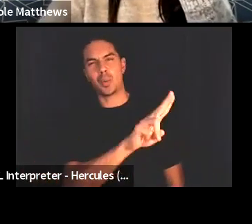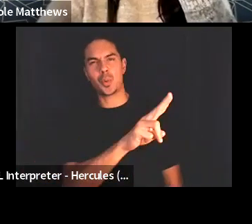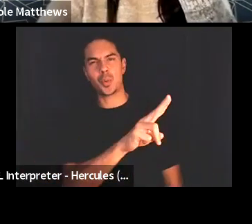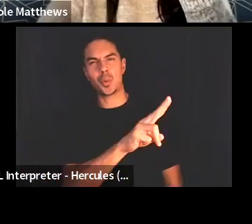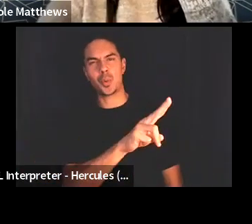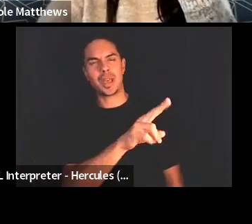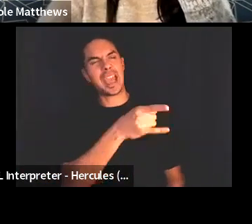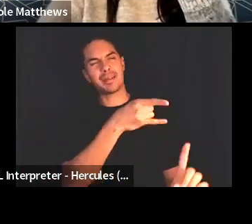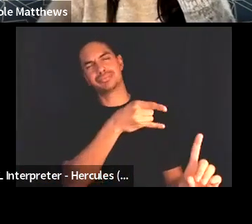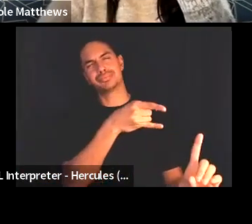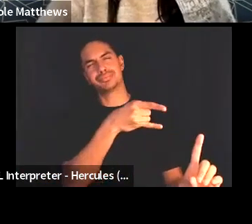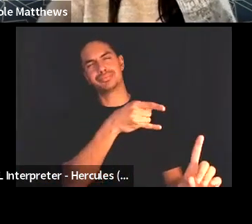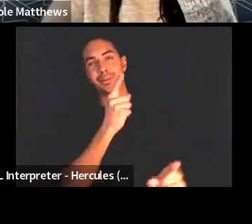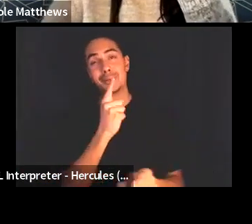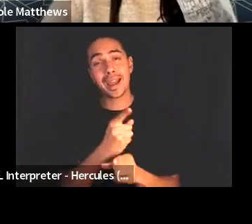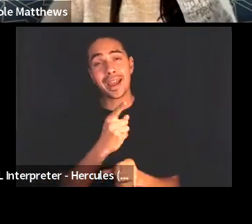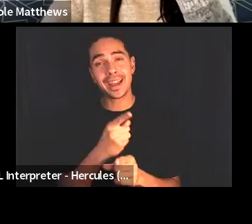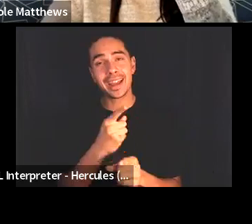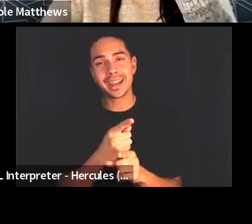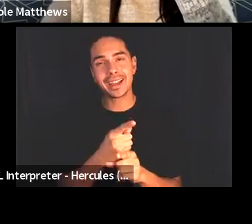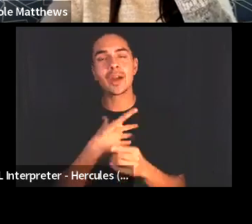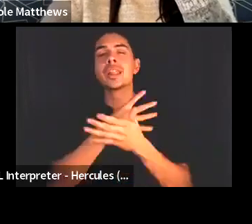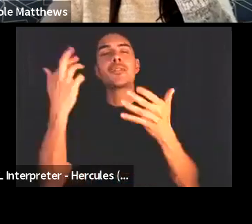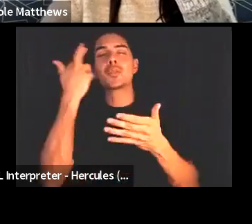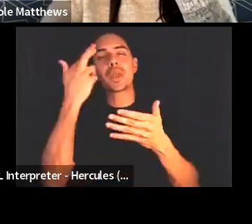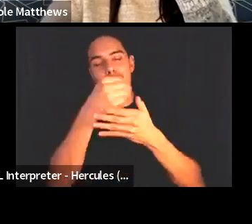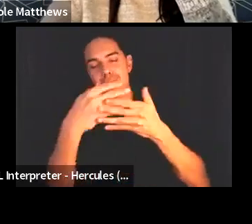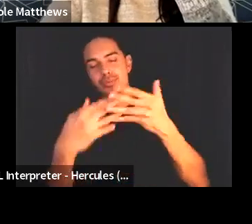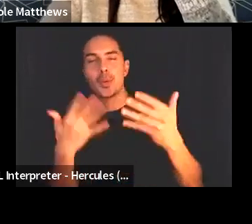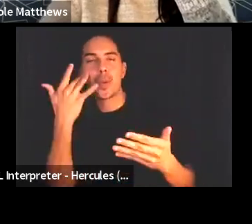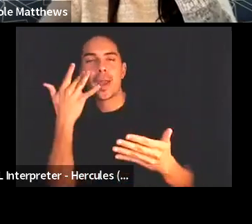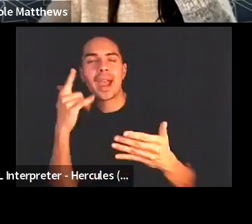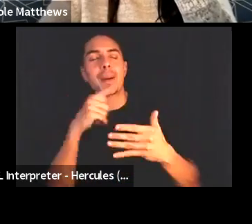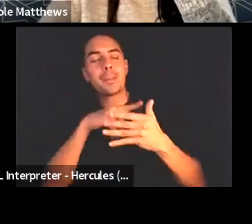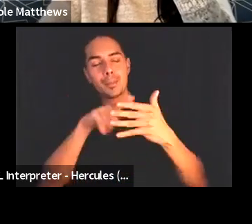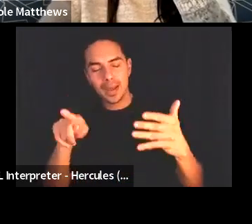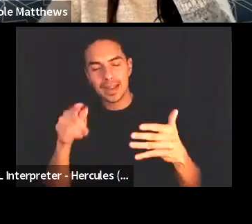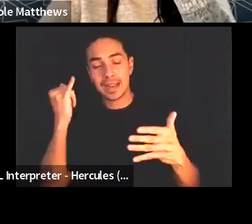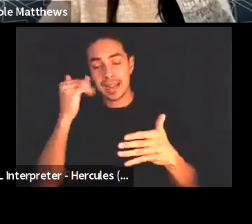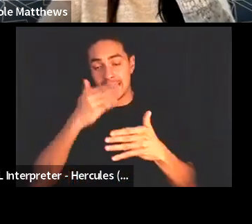times, right? For lots of reasons. But at the end of the day, like